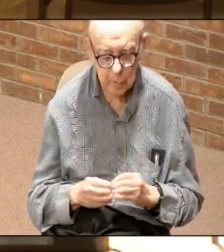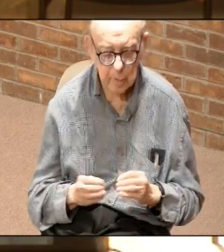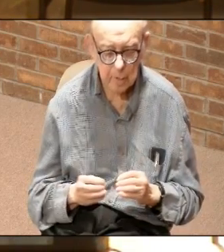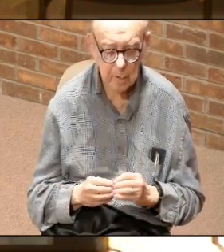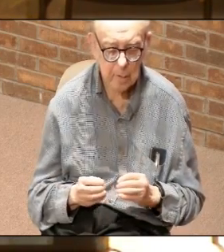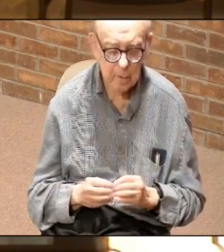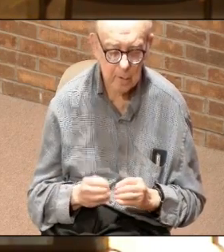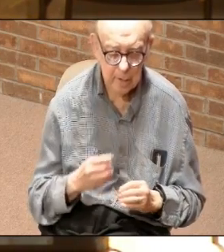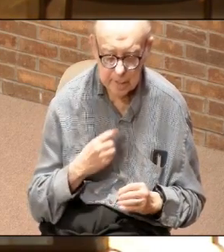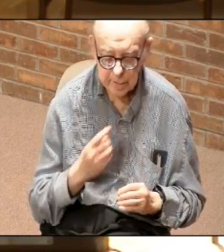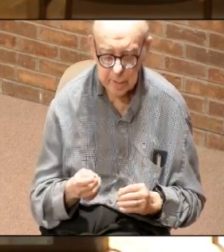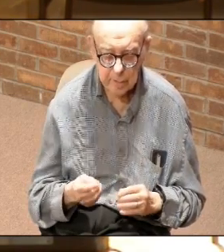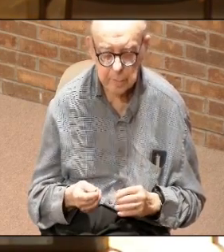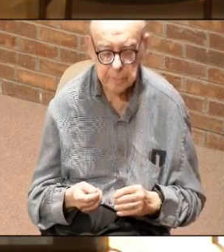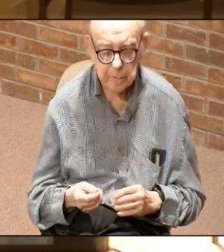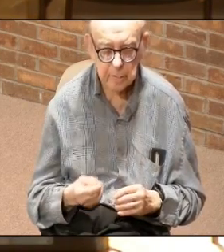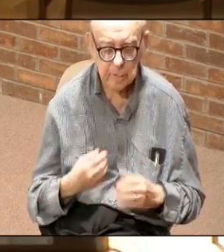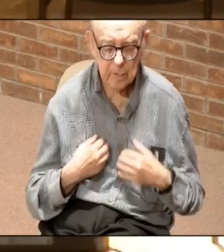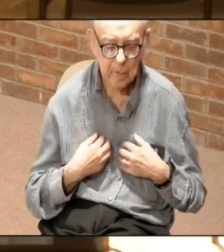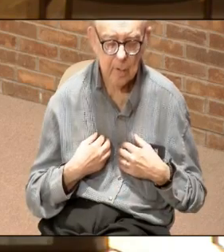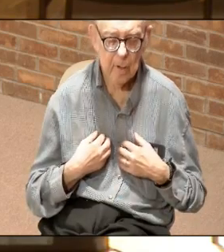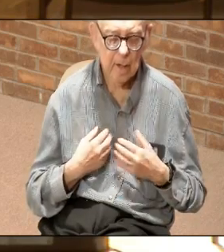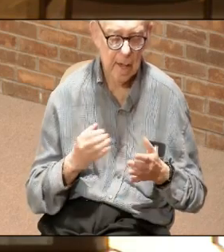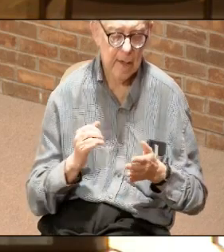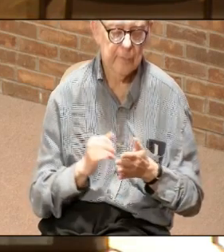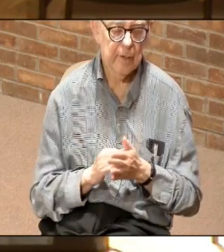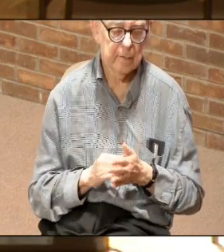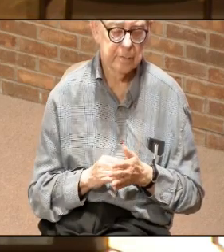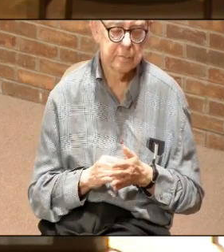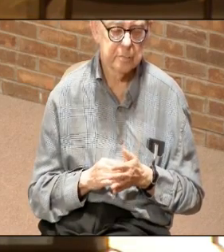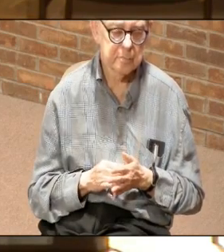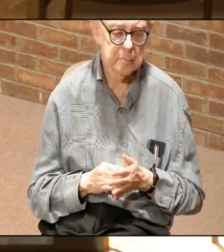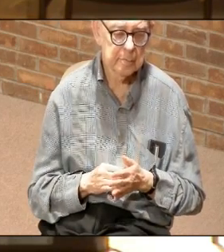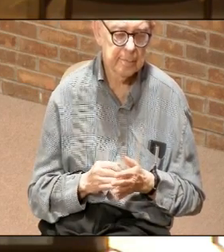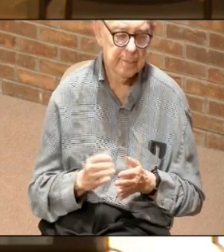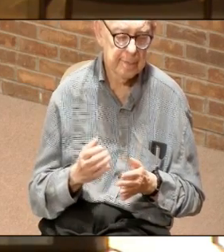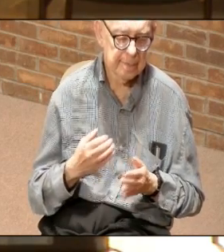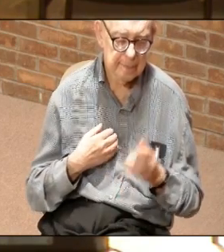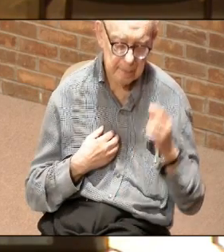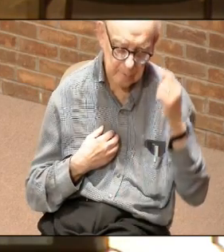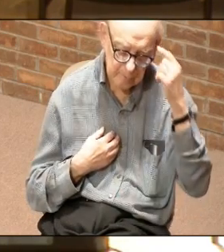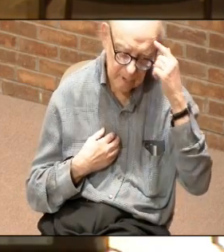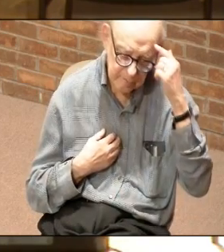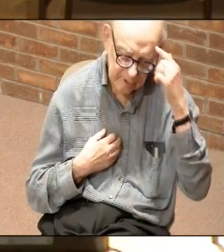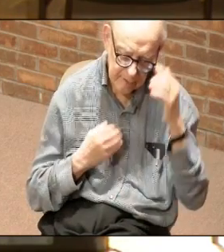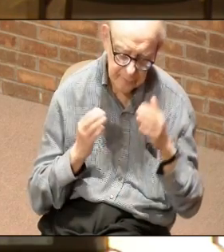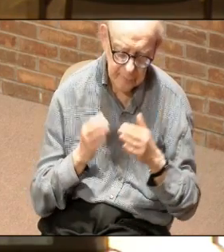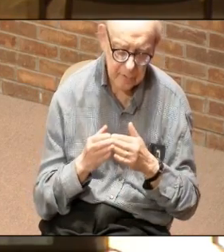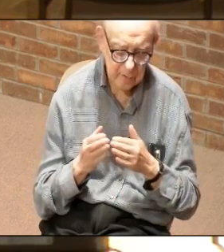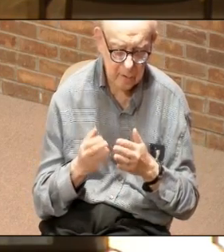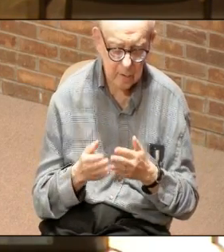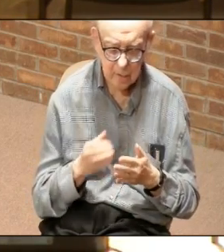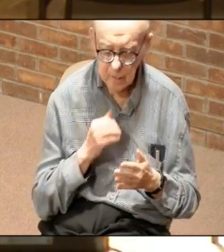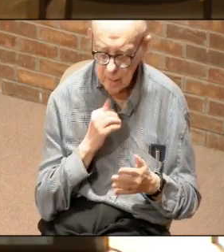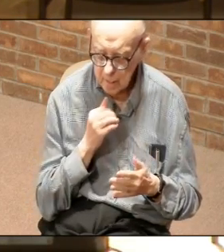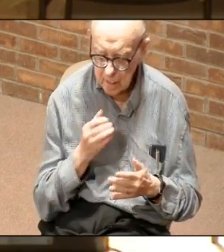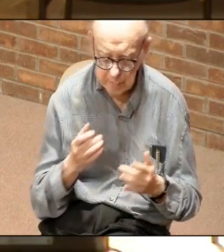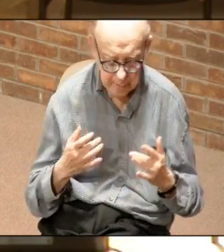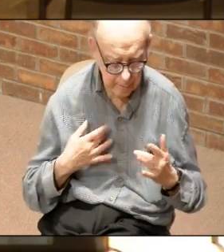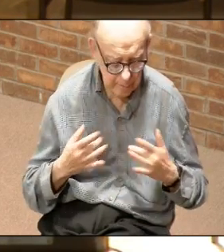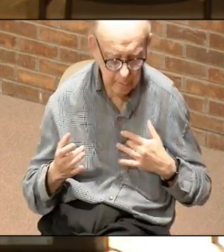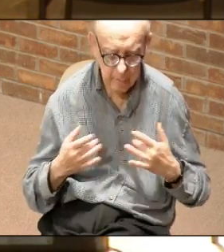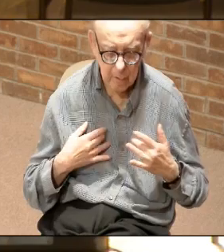So can I tell you, I have it. So my mindset, I'm not